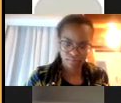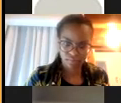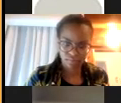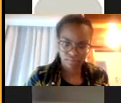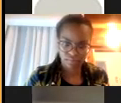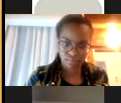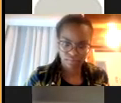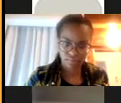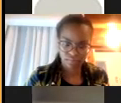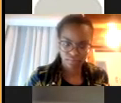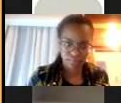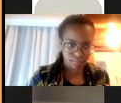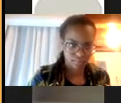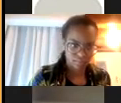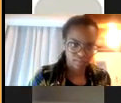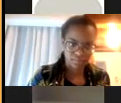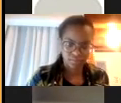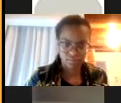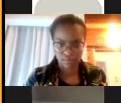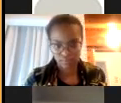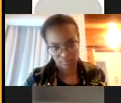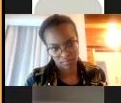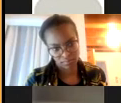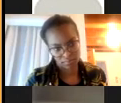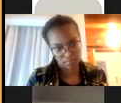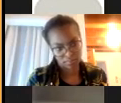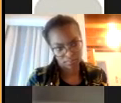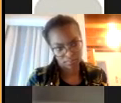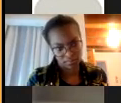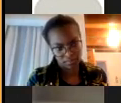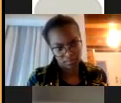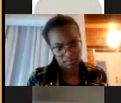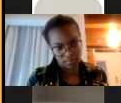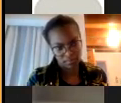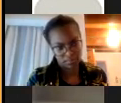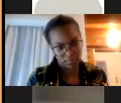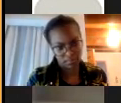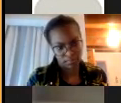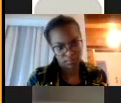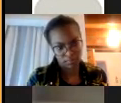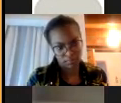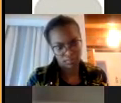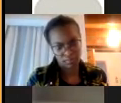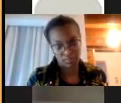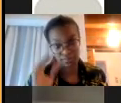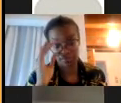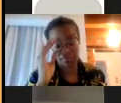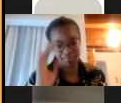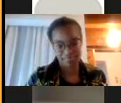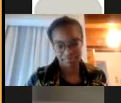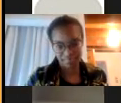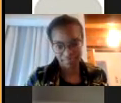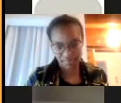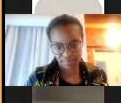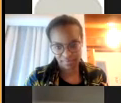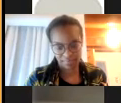seen children get lead poisoning while hospitalized at Lincoln Hospital. So we felt now is the time for